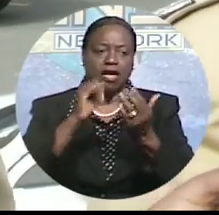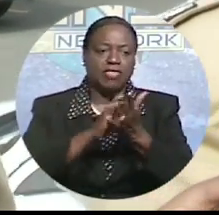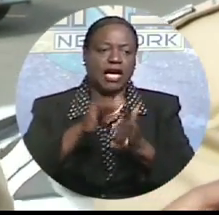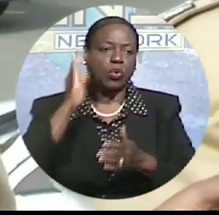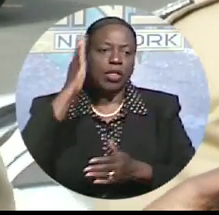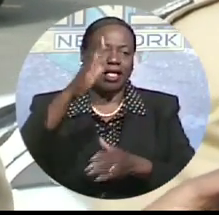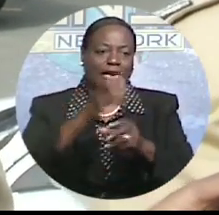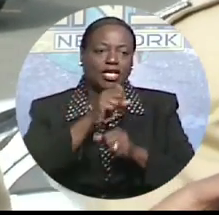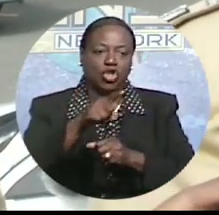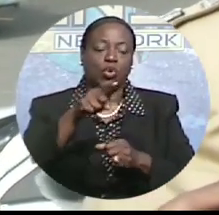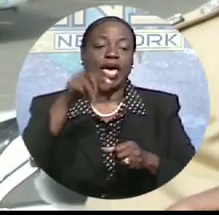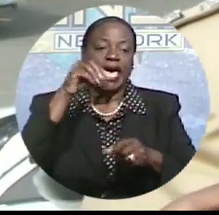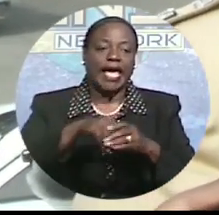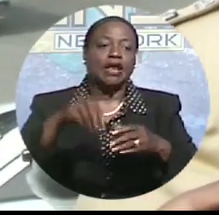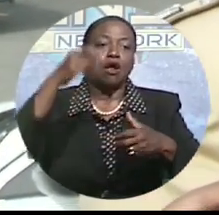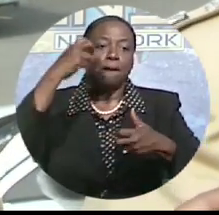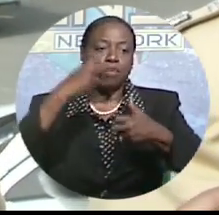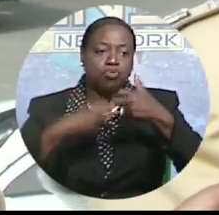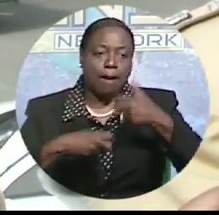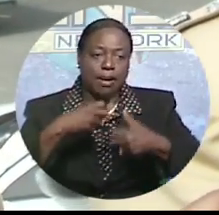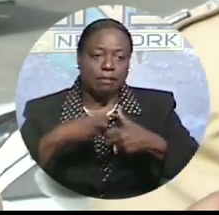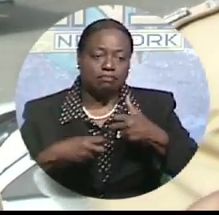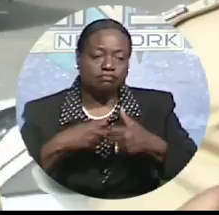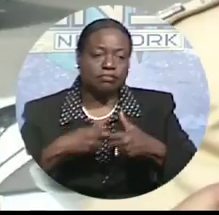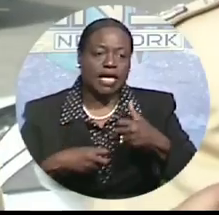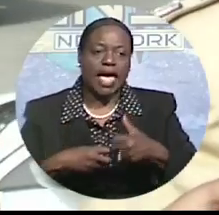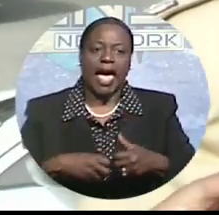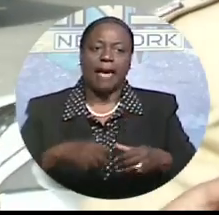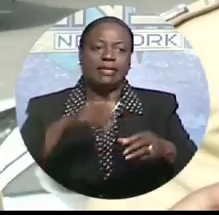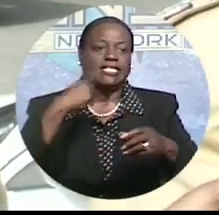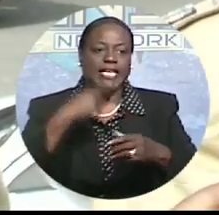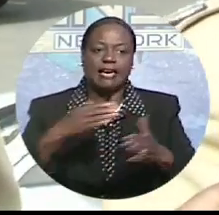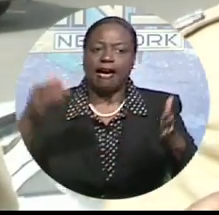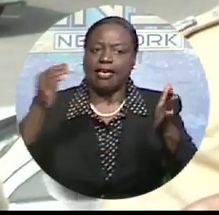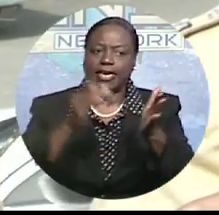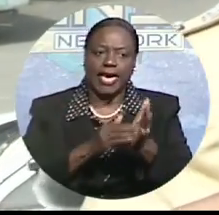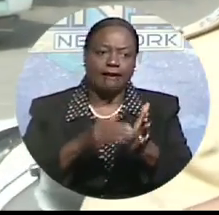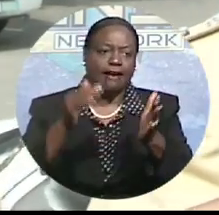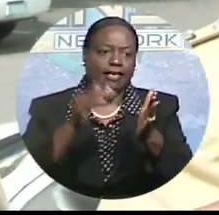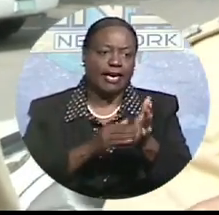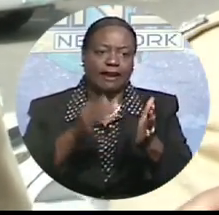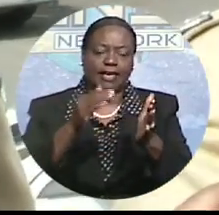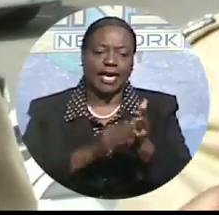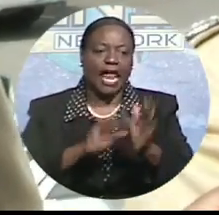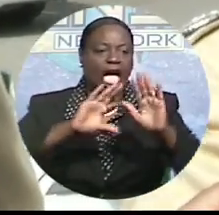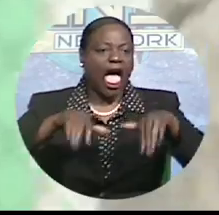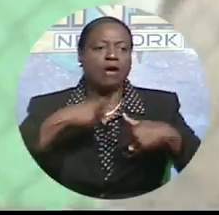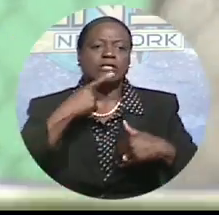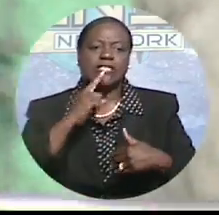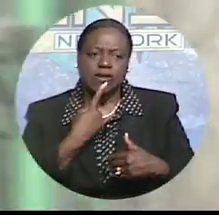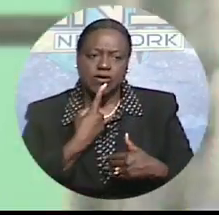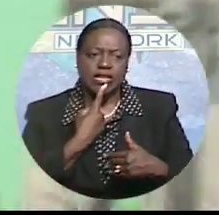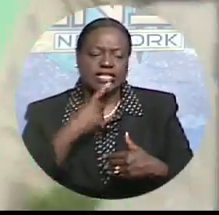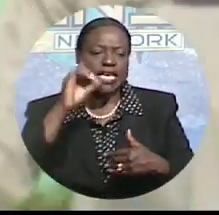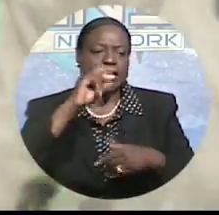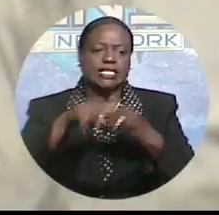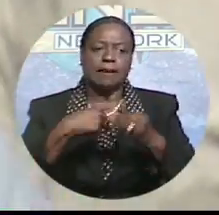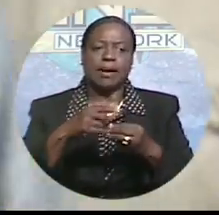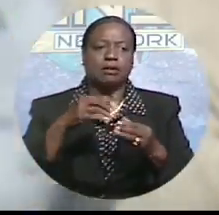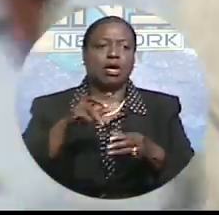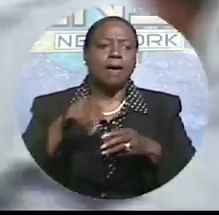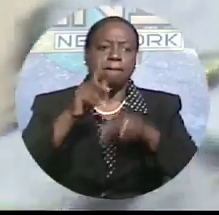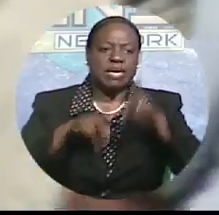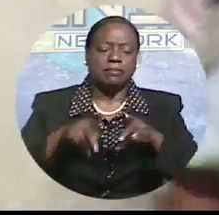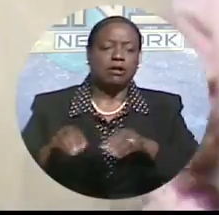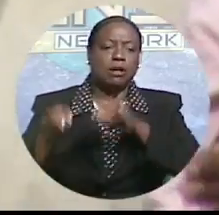problems. And I sound that clarion call this morning, and I demonstrate by action how serious I am about that. Appearing before the